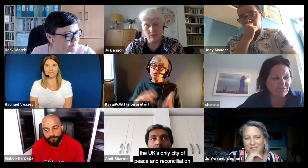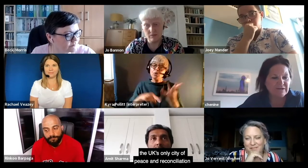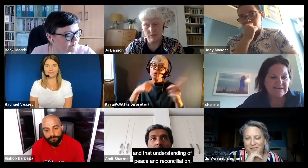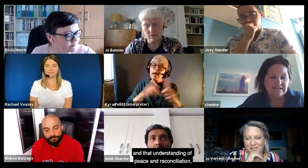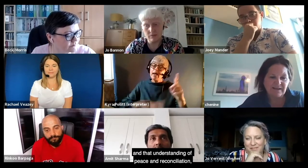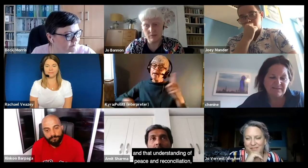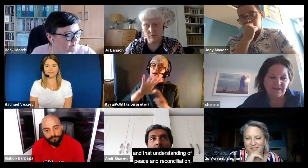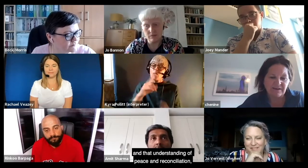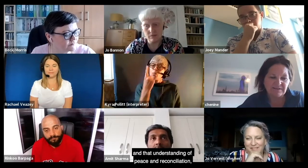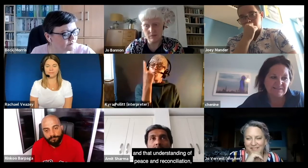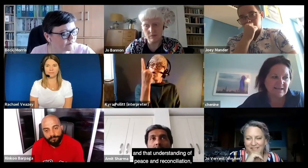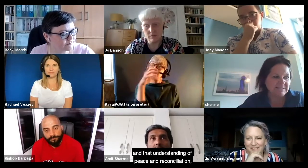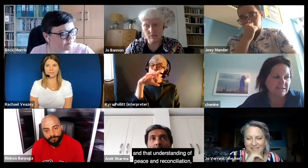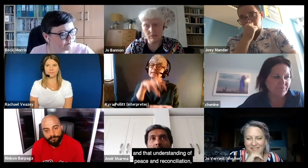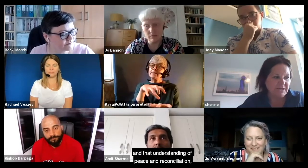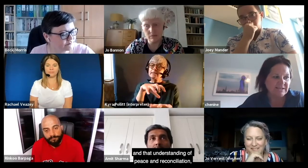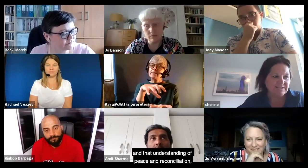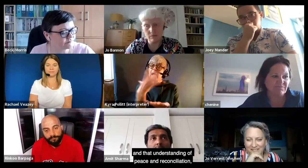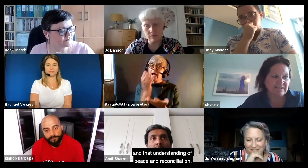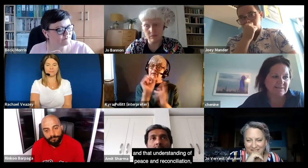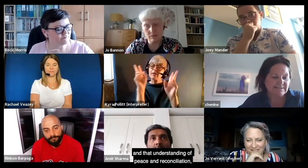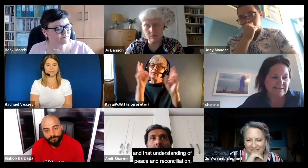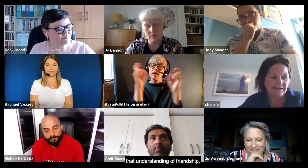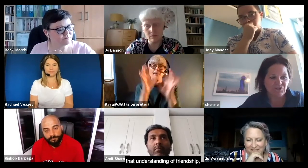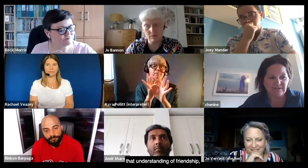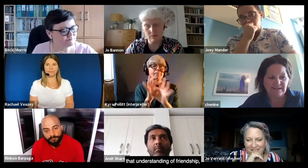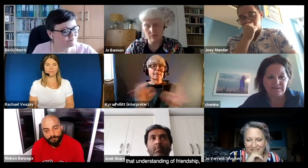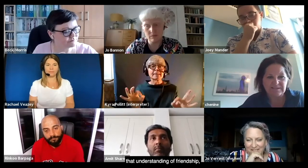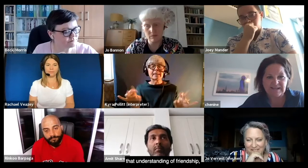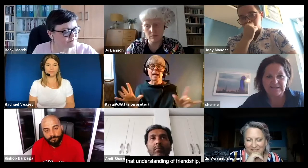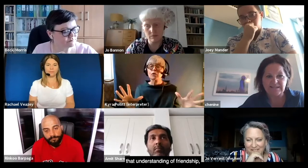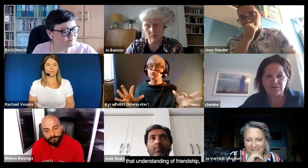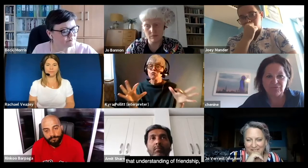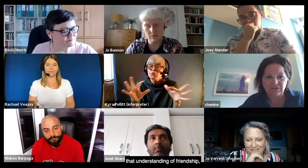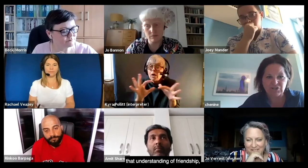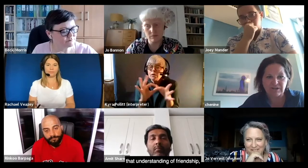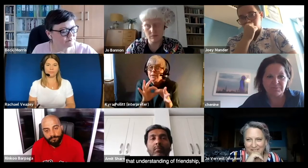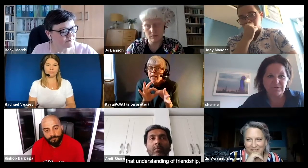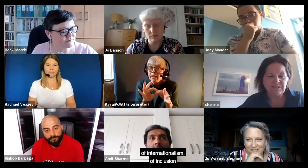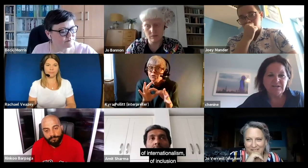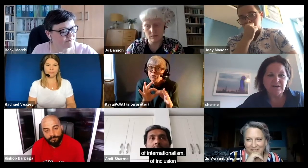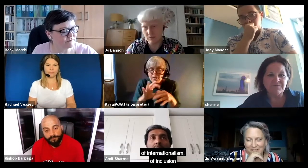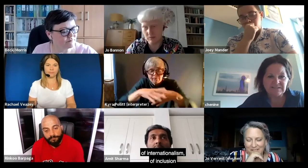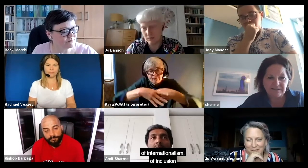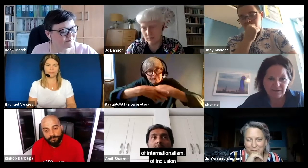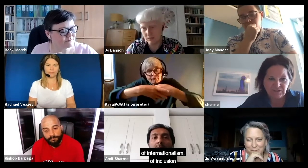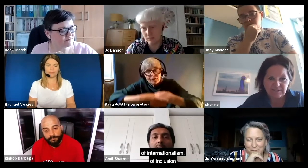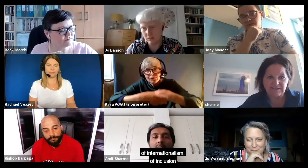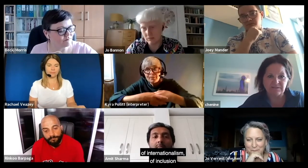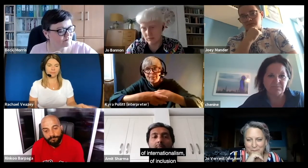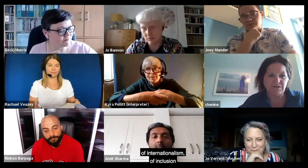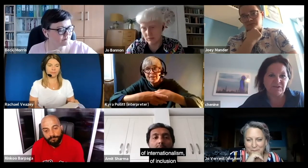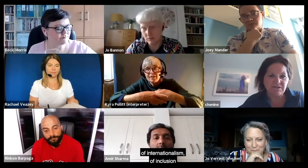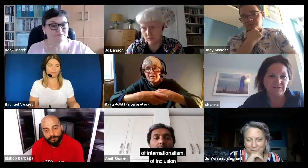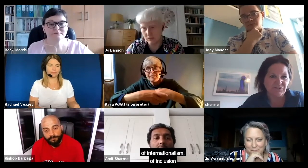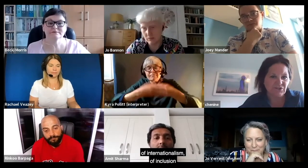and that really that understanding of peace and reconciliation, that understanding of friendship, of